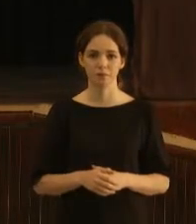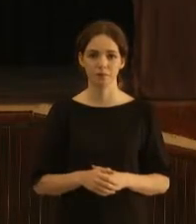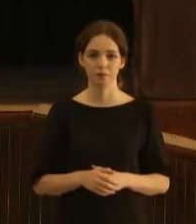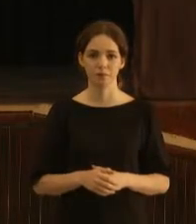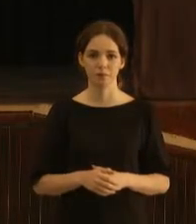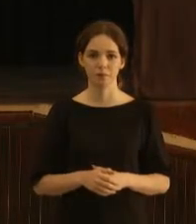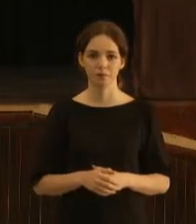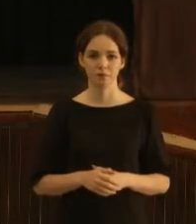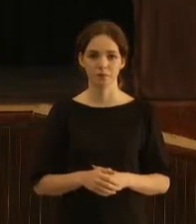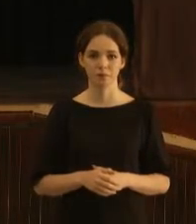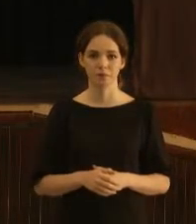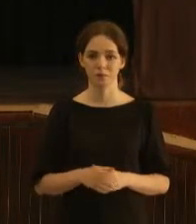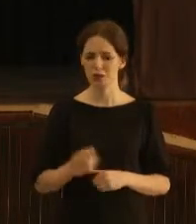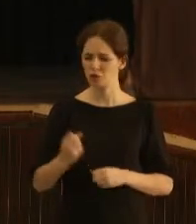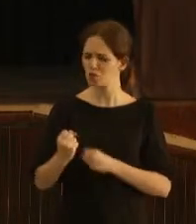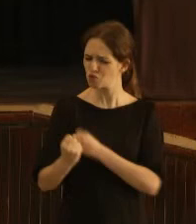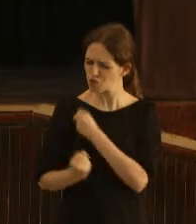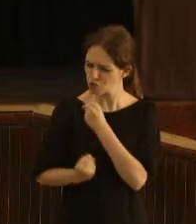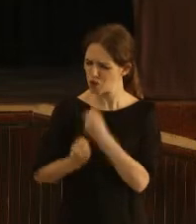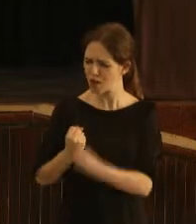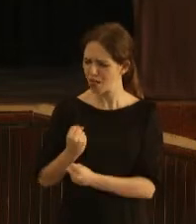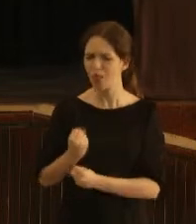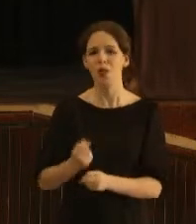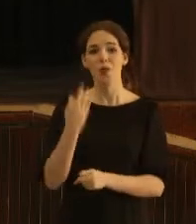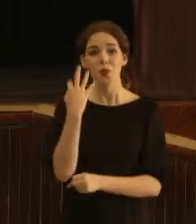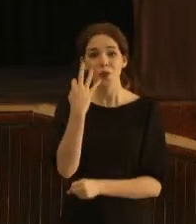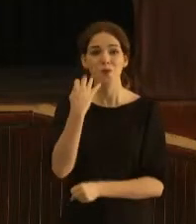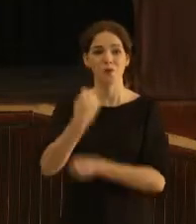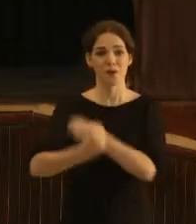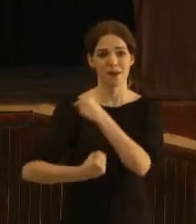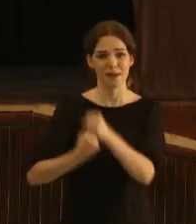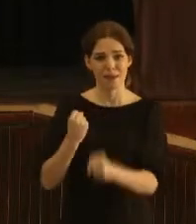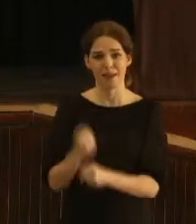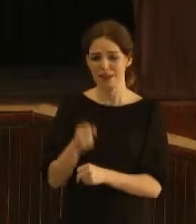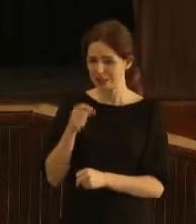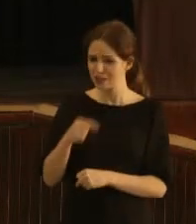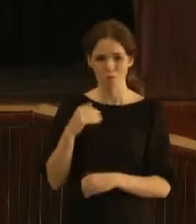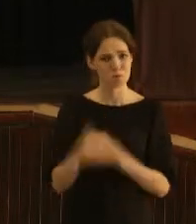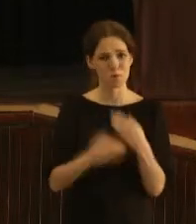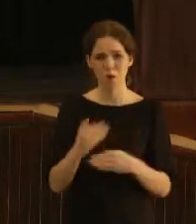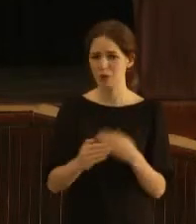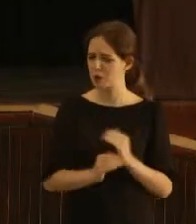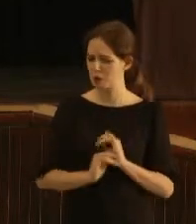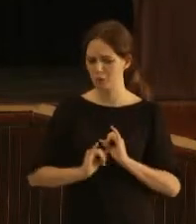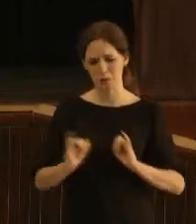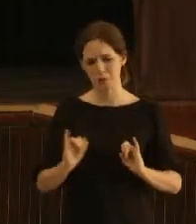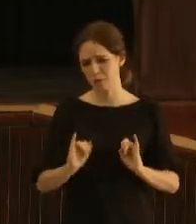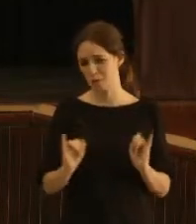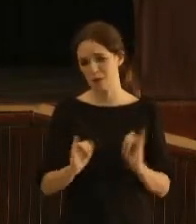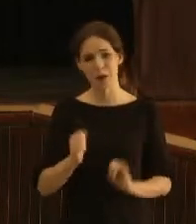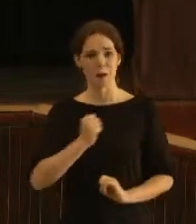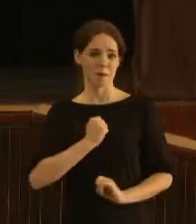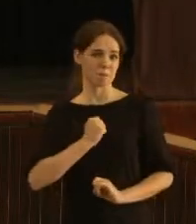been struggling. So yeah, that is my point of view. Okay,